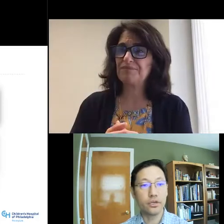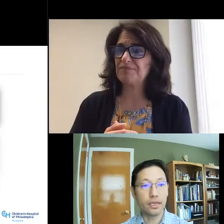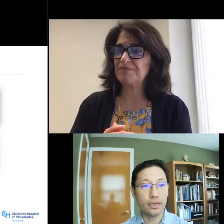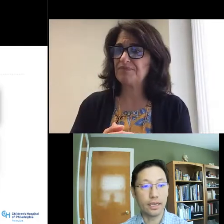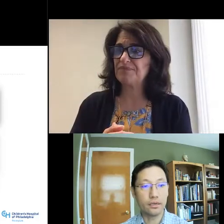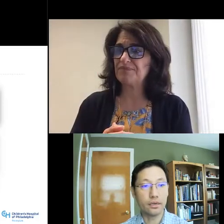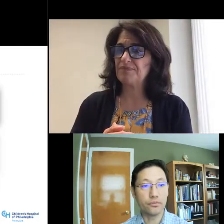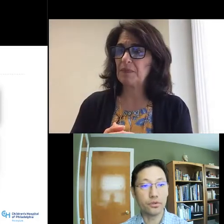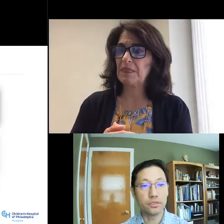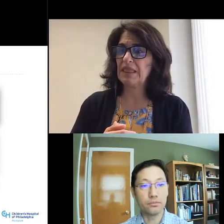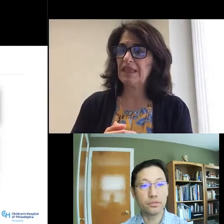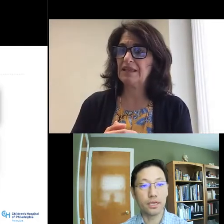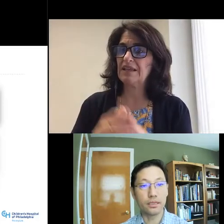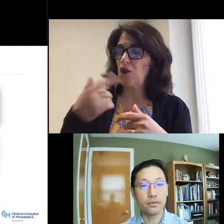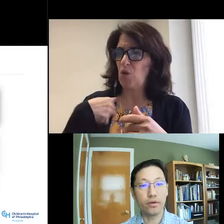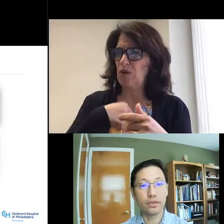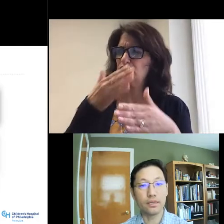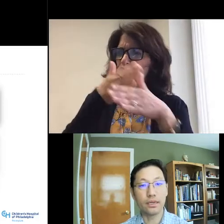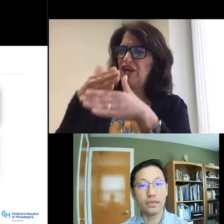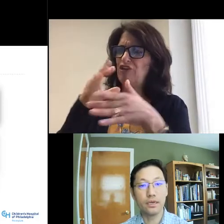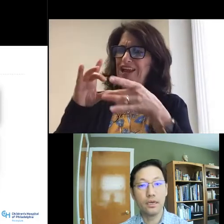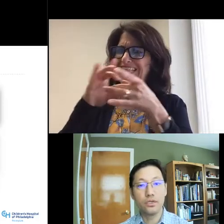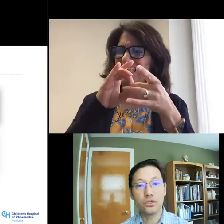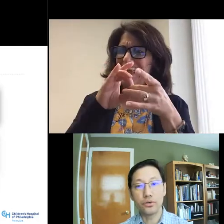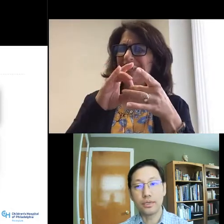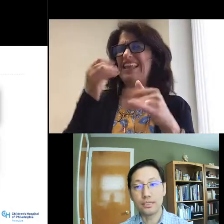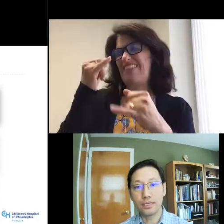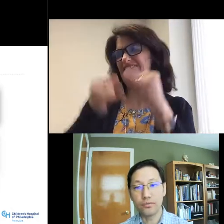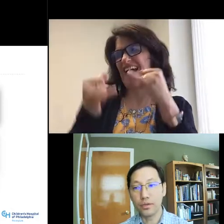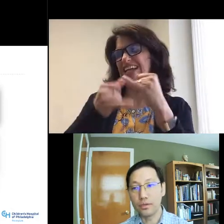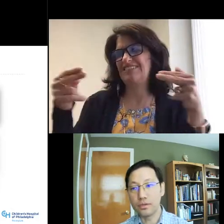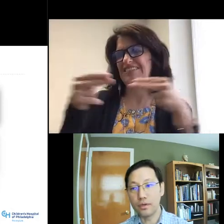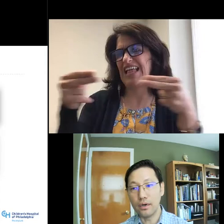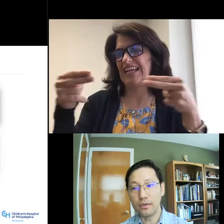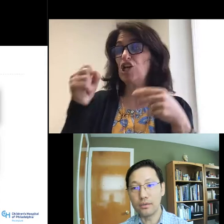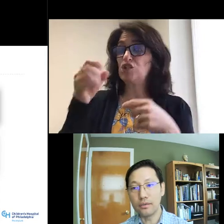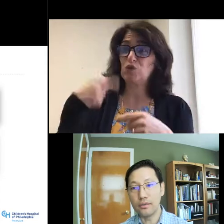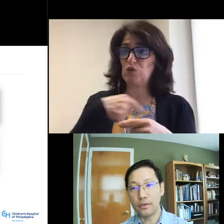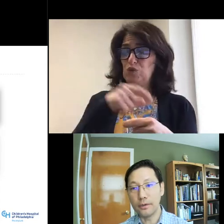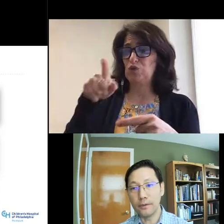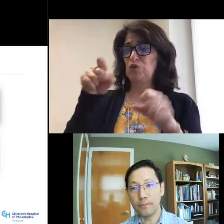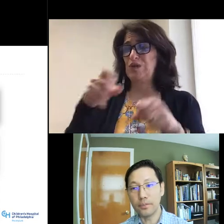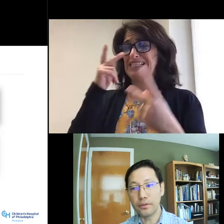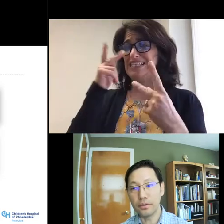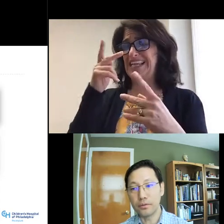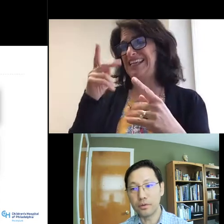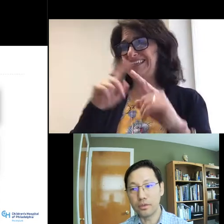We'll share a link of those numbers in the final slide, so you can see different,